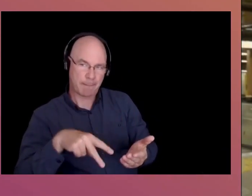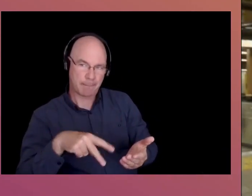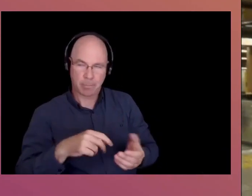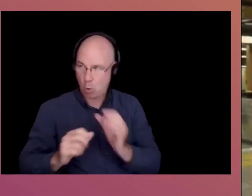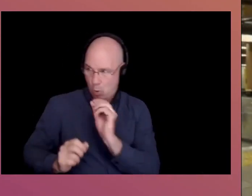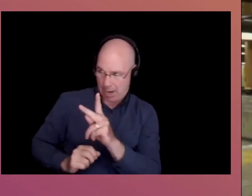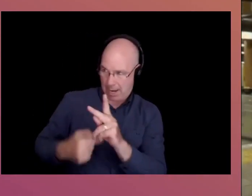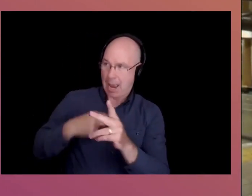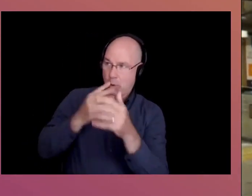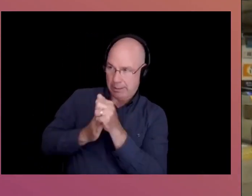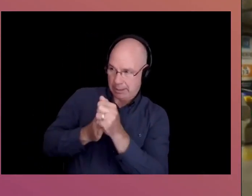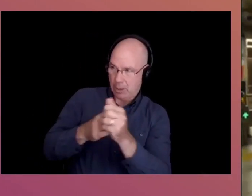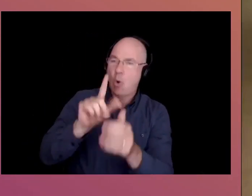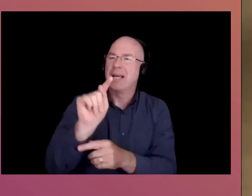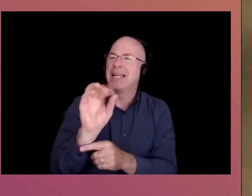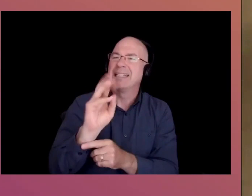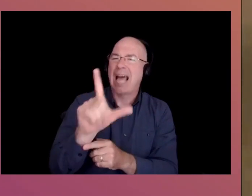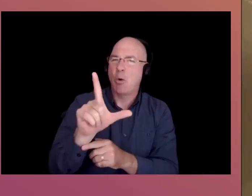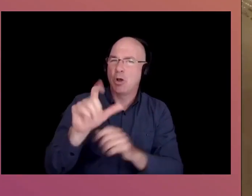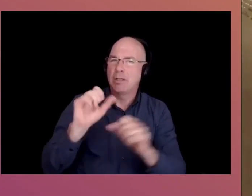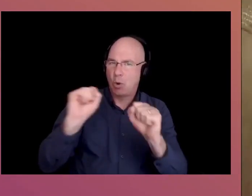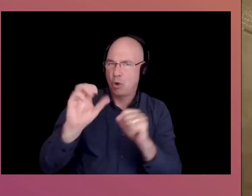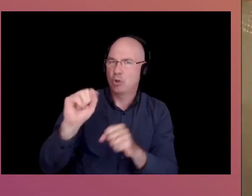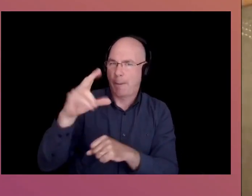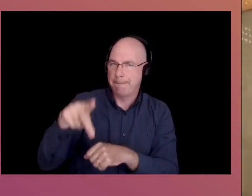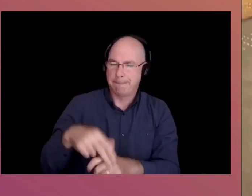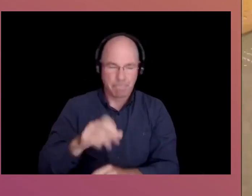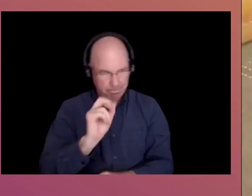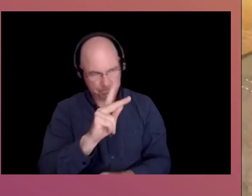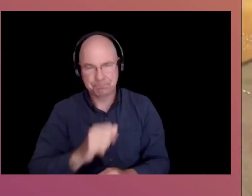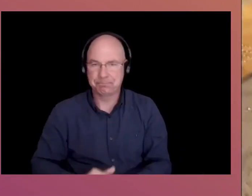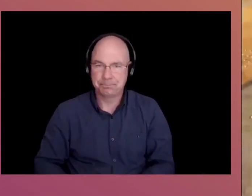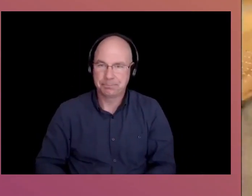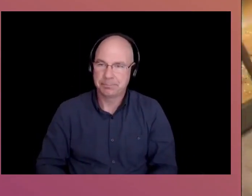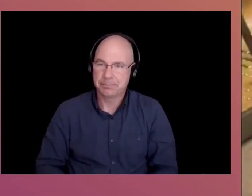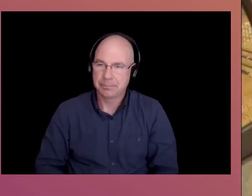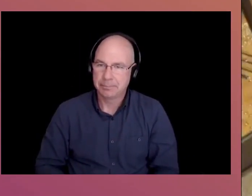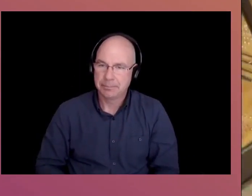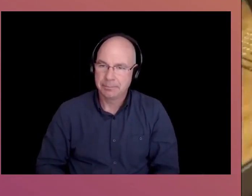take you to a towel shop.